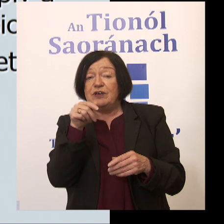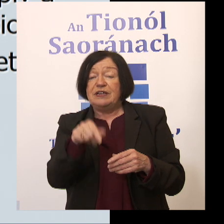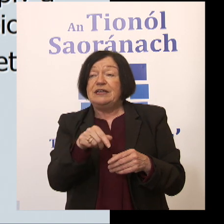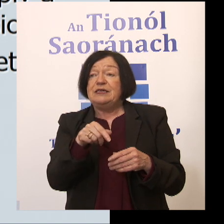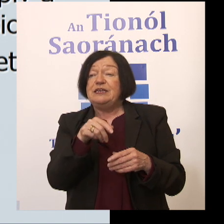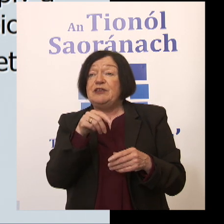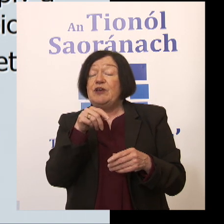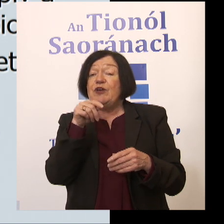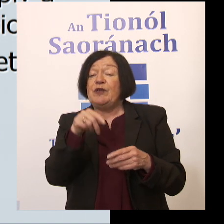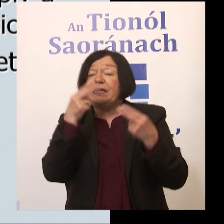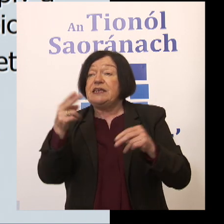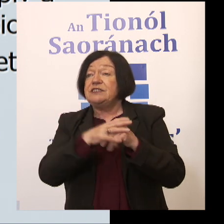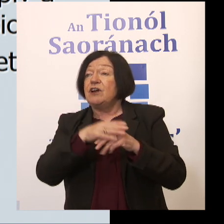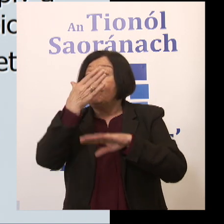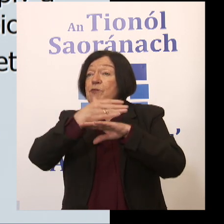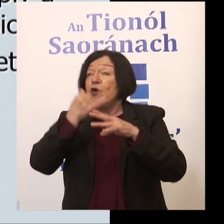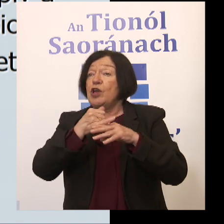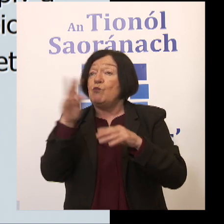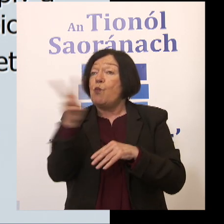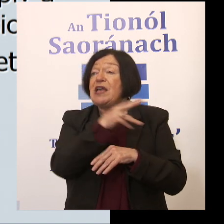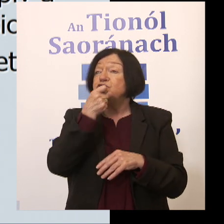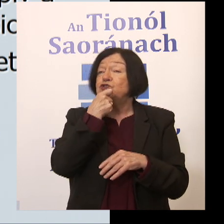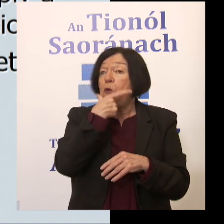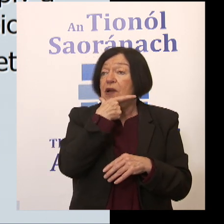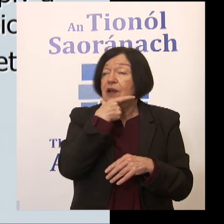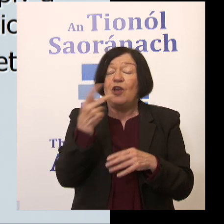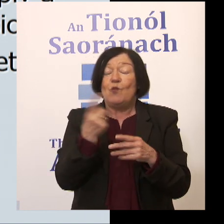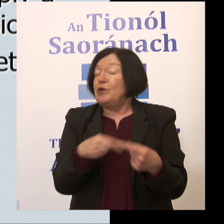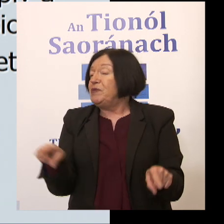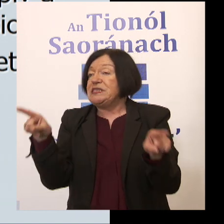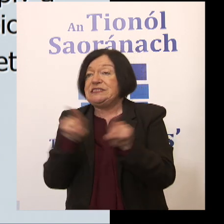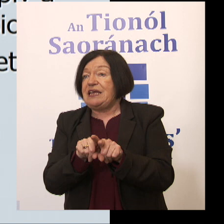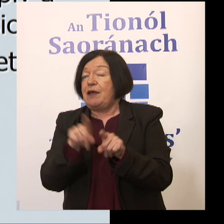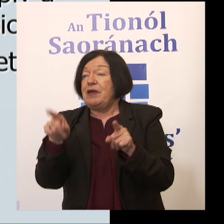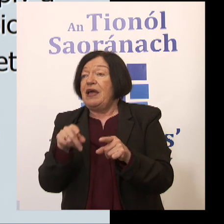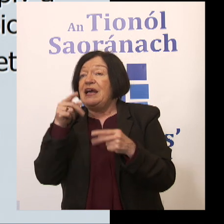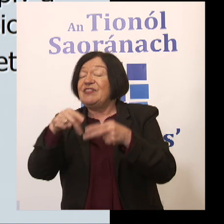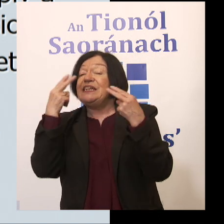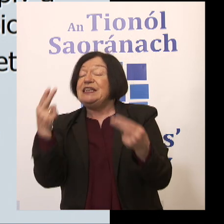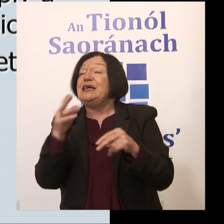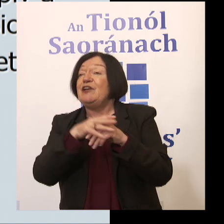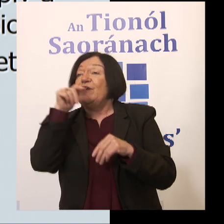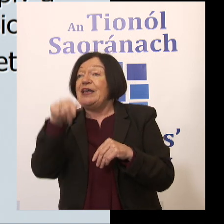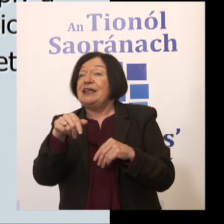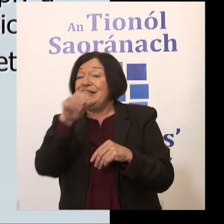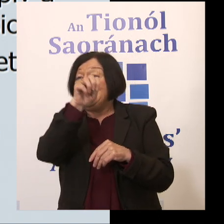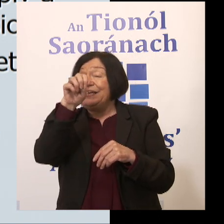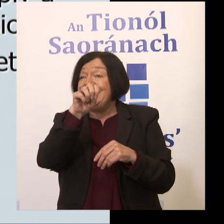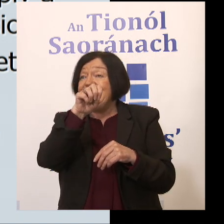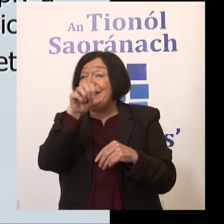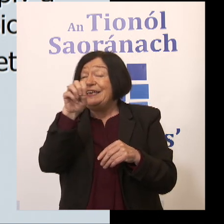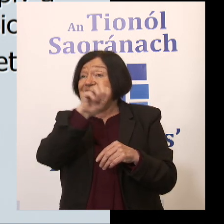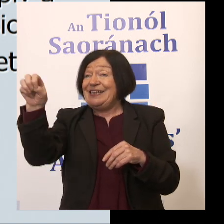employers in West Dublin, for example, are unlikely to be exactly the same as the needs of employers in East Mayo.